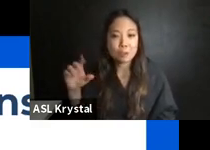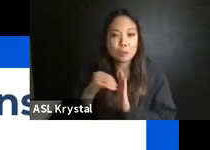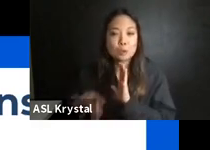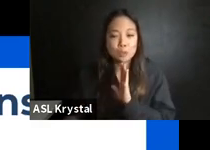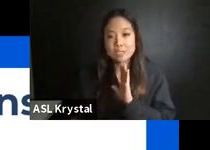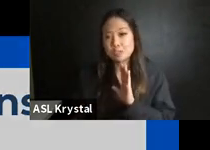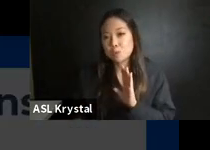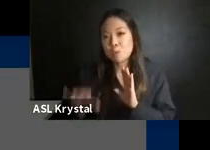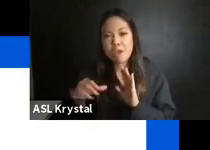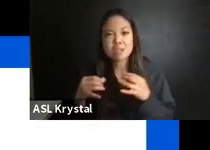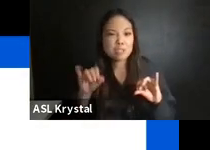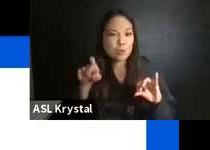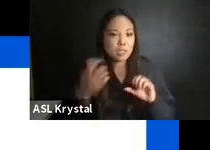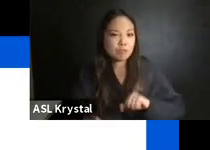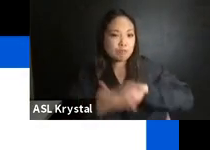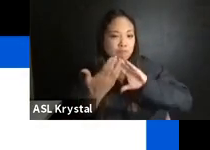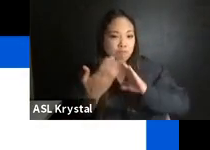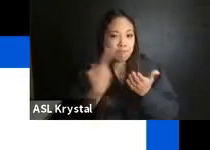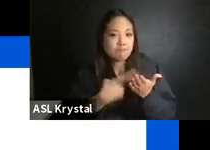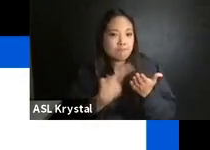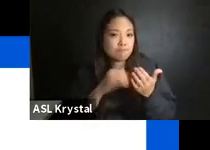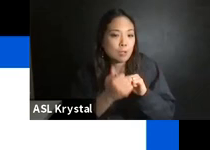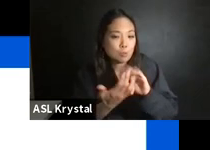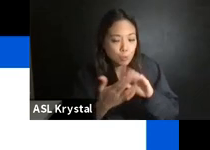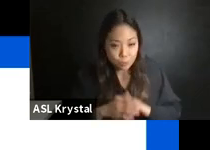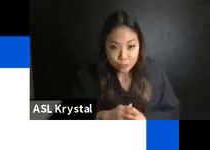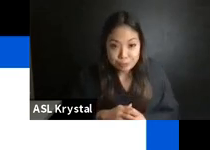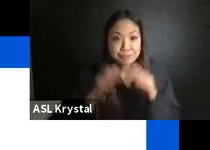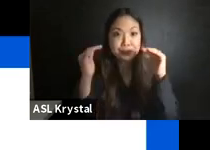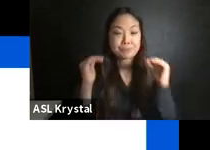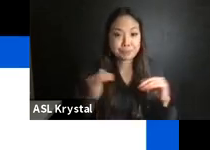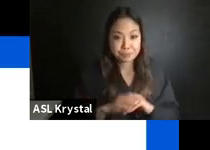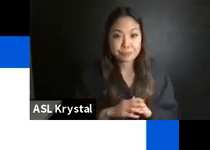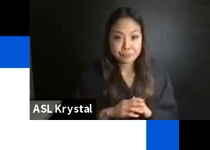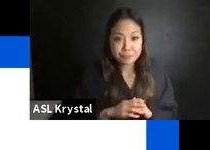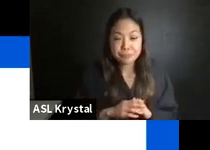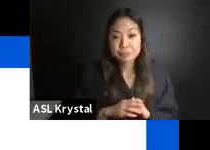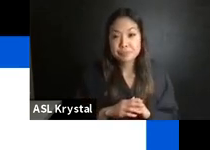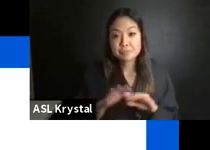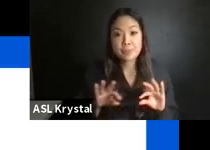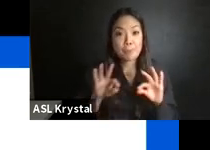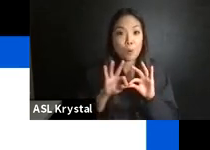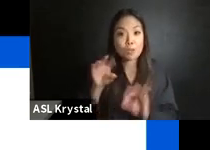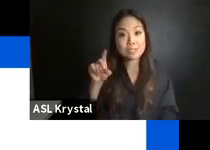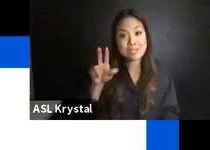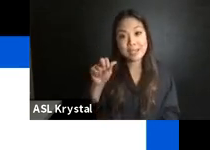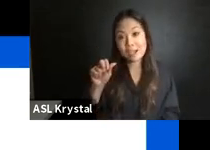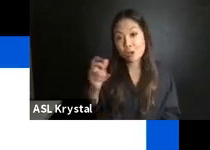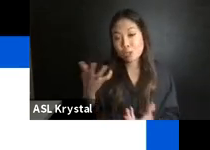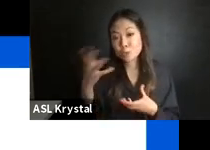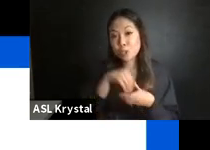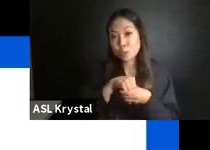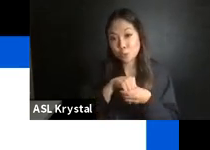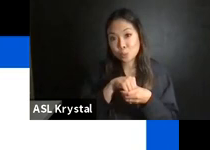that next slide so this was also just an important piece of data that we wanted to include that showed um